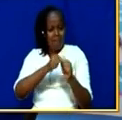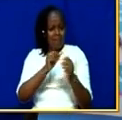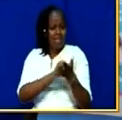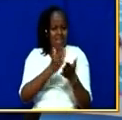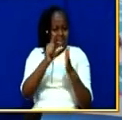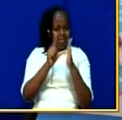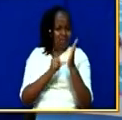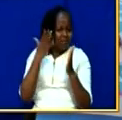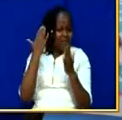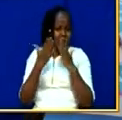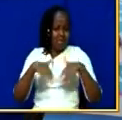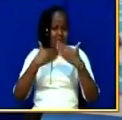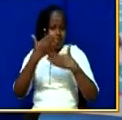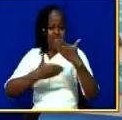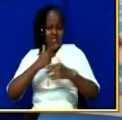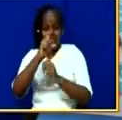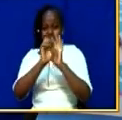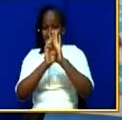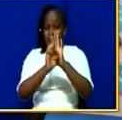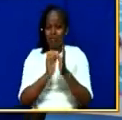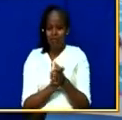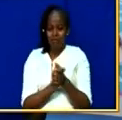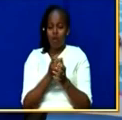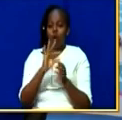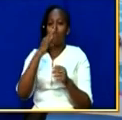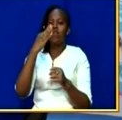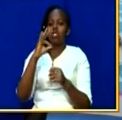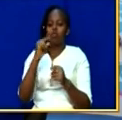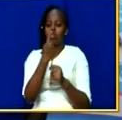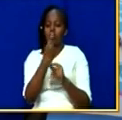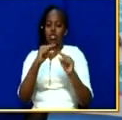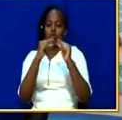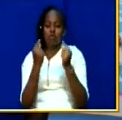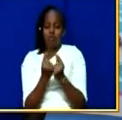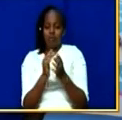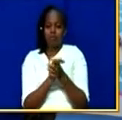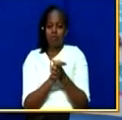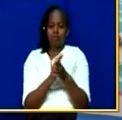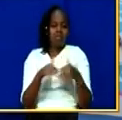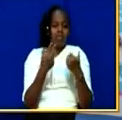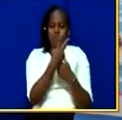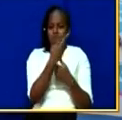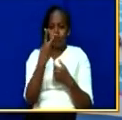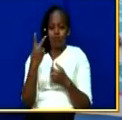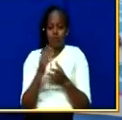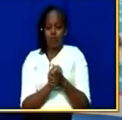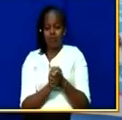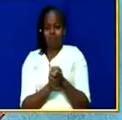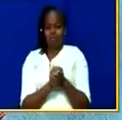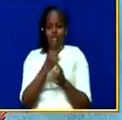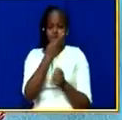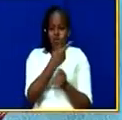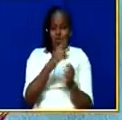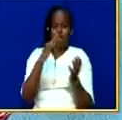Okay. Yep. Can you give me now examples? Let's get now to examples Of vegetables? of each category. Okay. Can you give me two? I remember 2 for